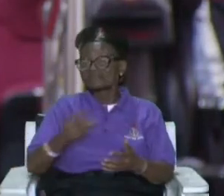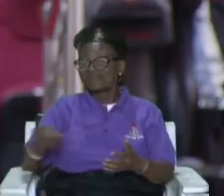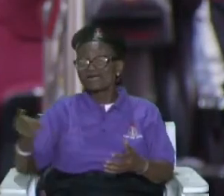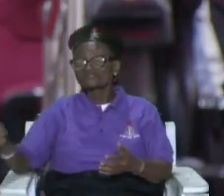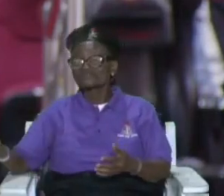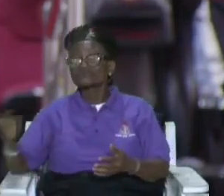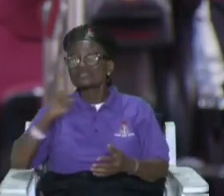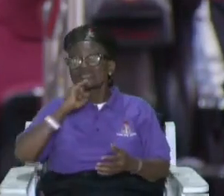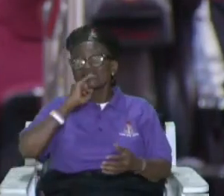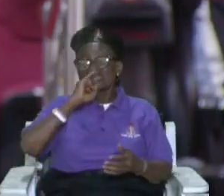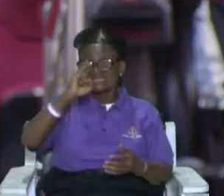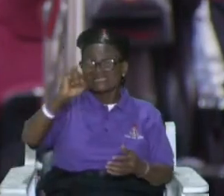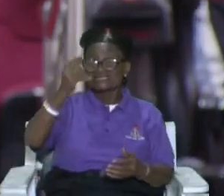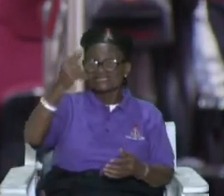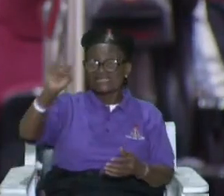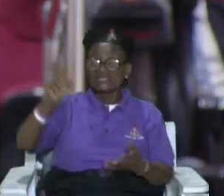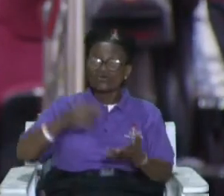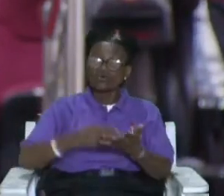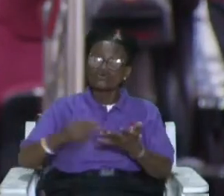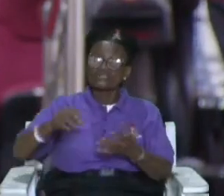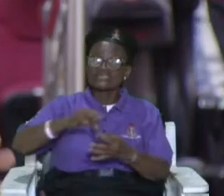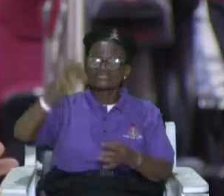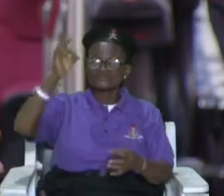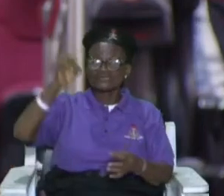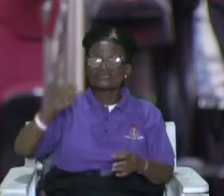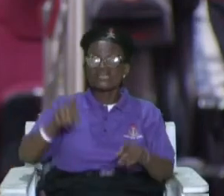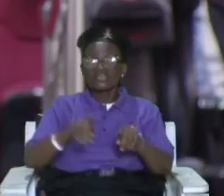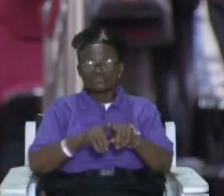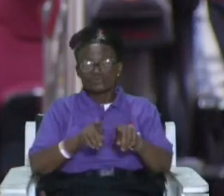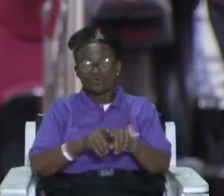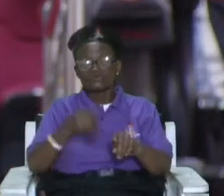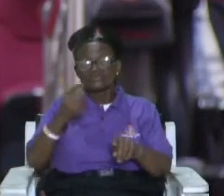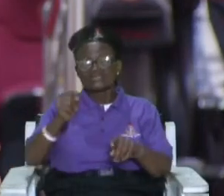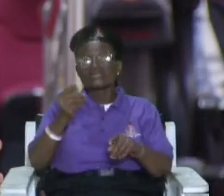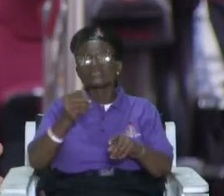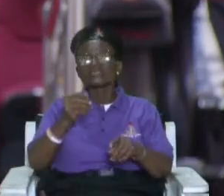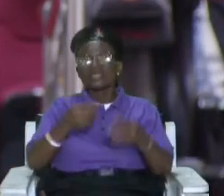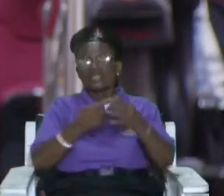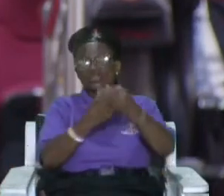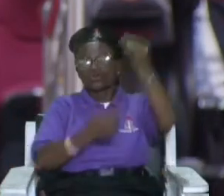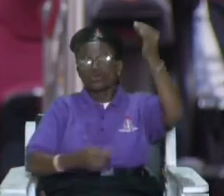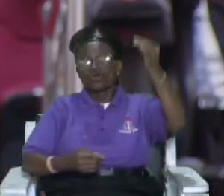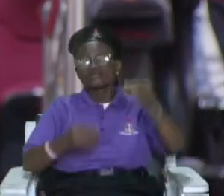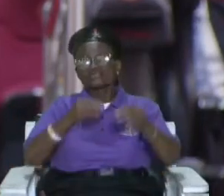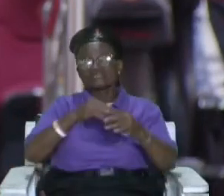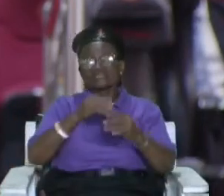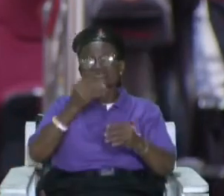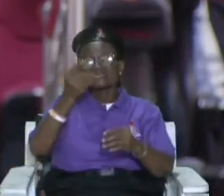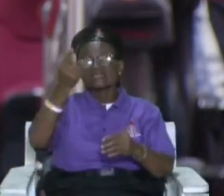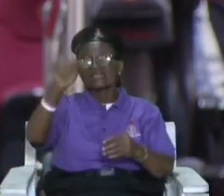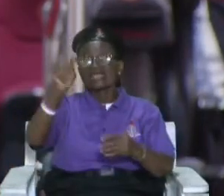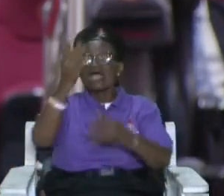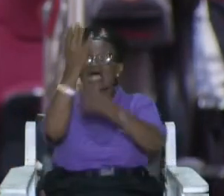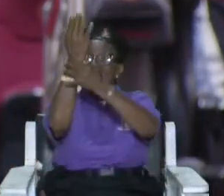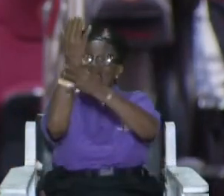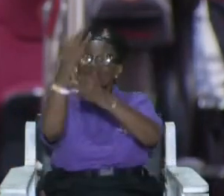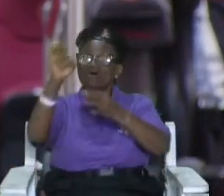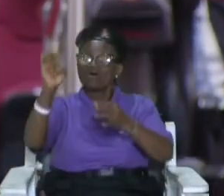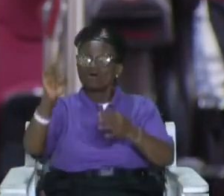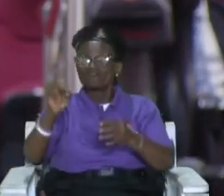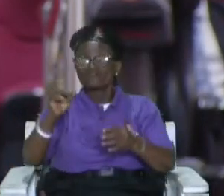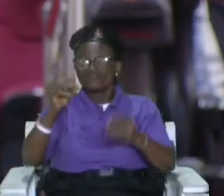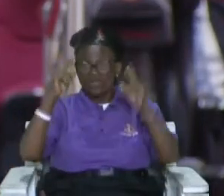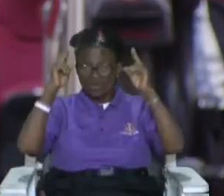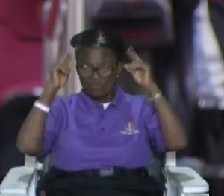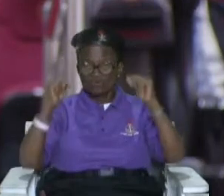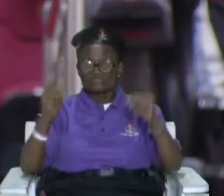So, the rod in the hand of Moses was a shepherd rod that became the rod of